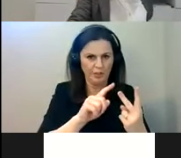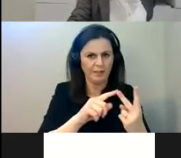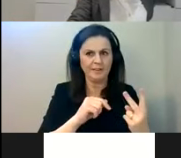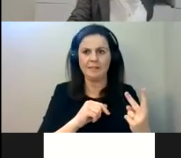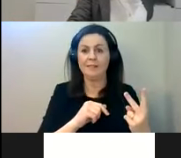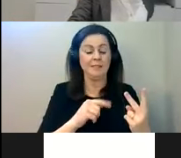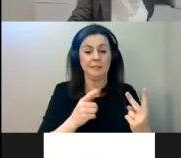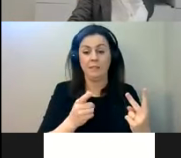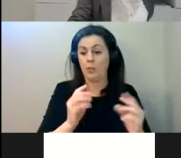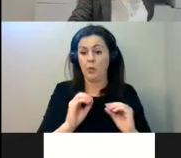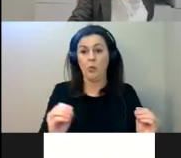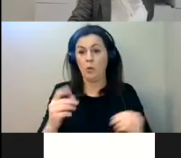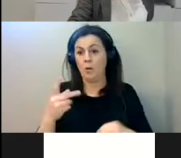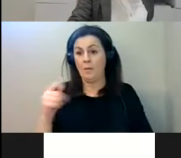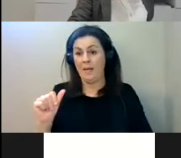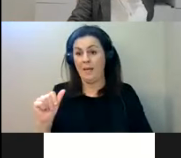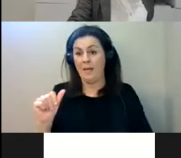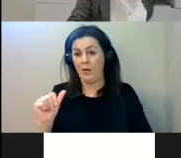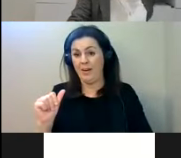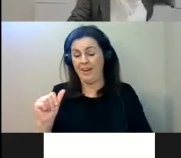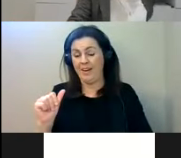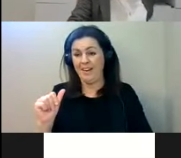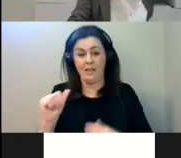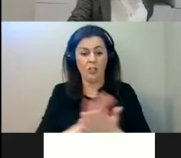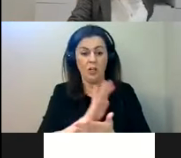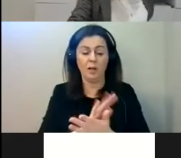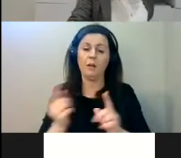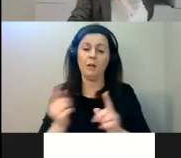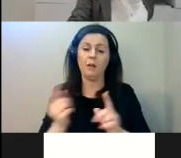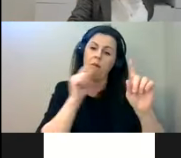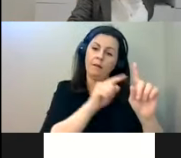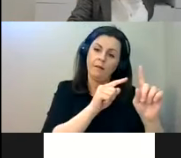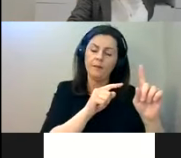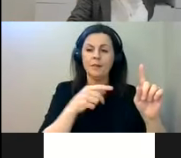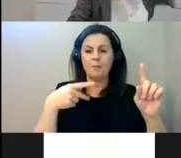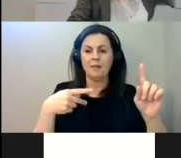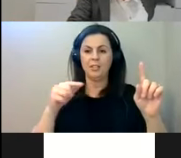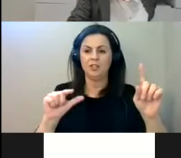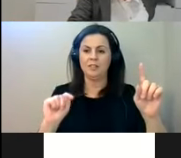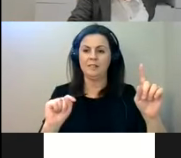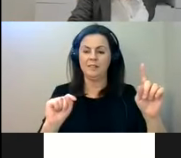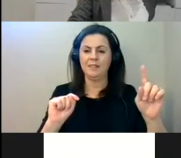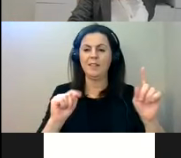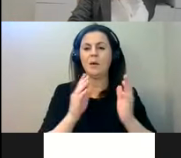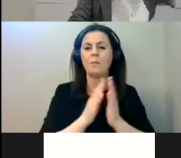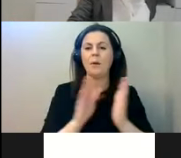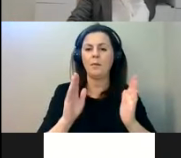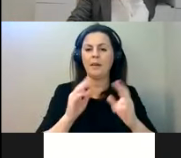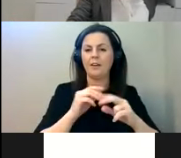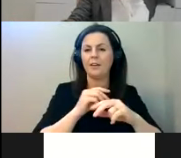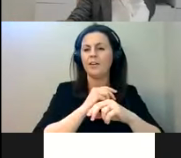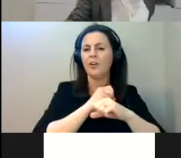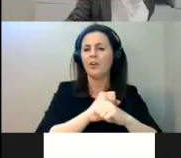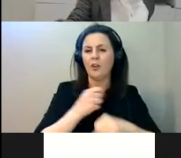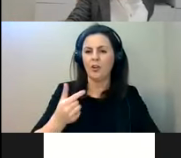document, guardianship is an opportunity. It's an appointment of last resort. So for